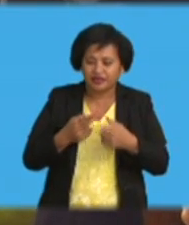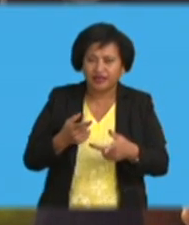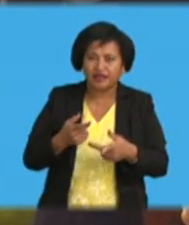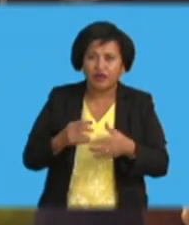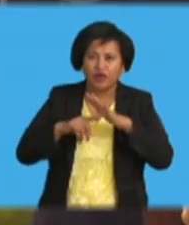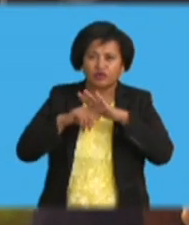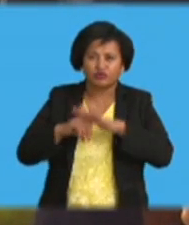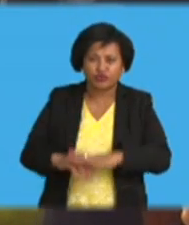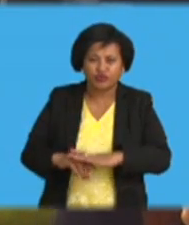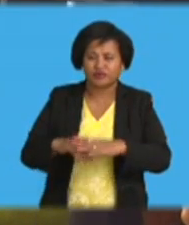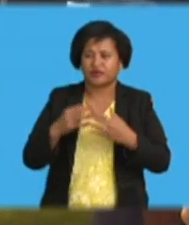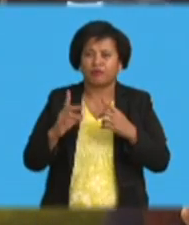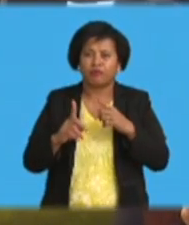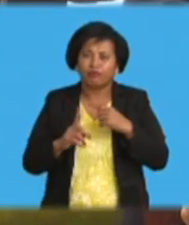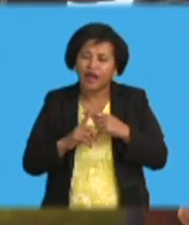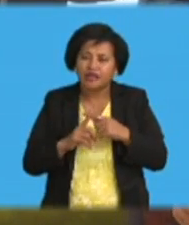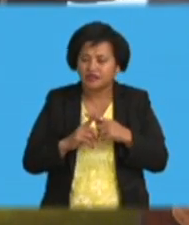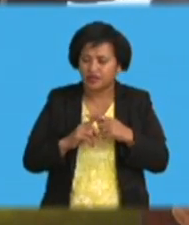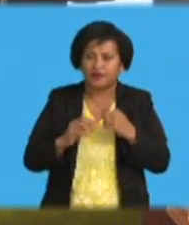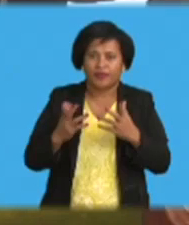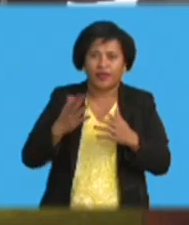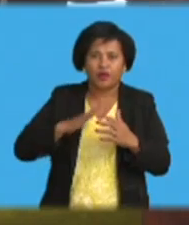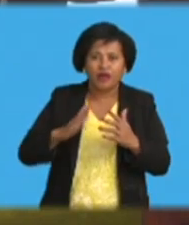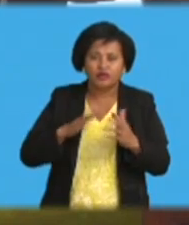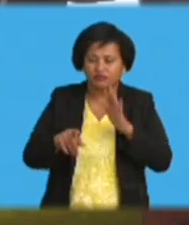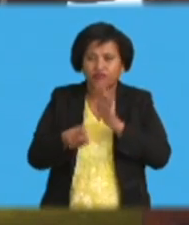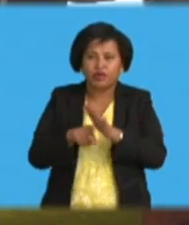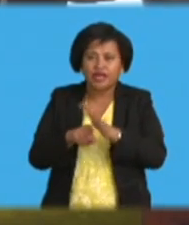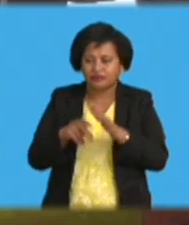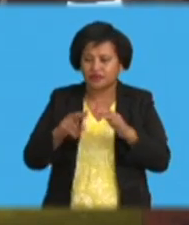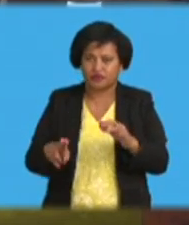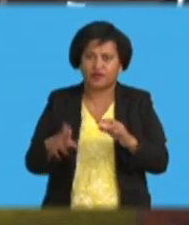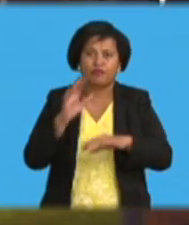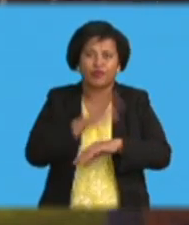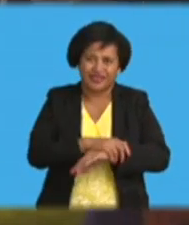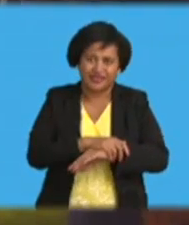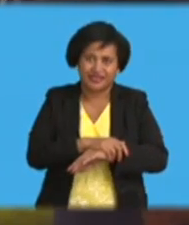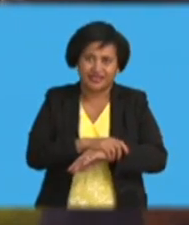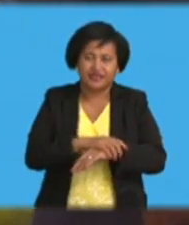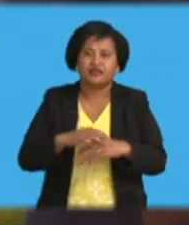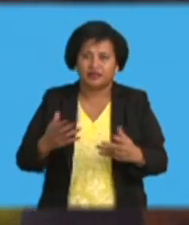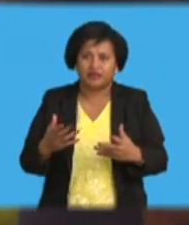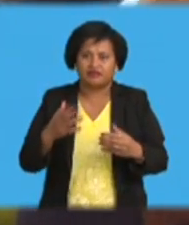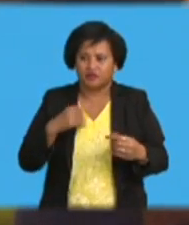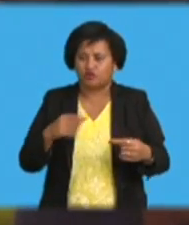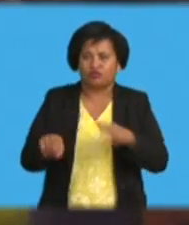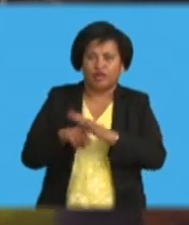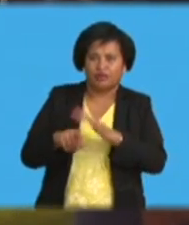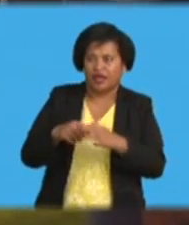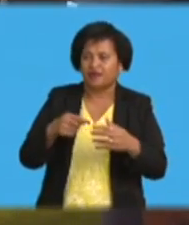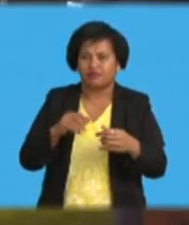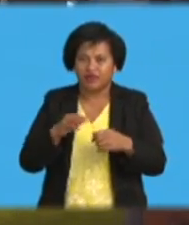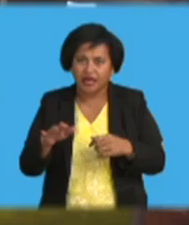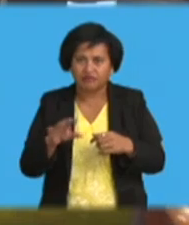of the Fiji police force to incite mistrust, anger and hatred in our society, and in particular against the police force and of course